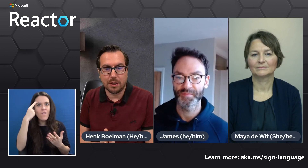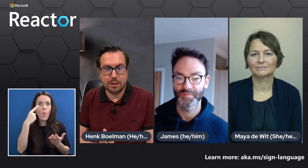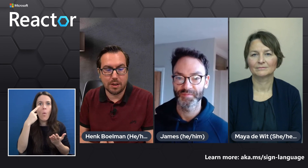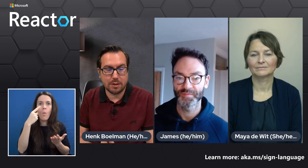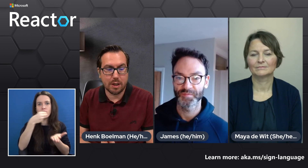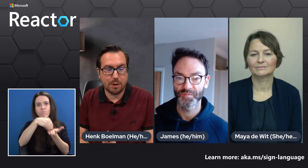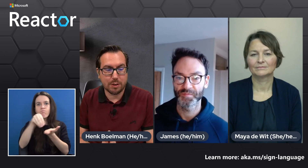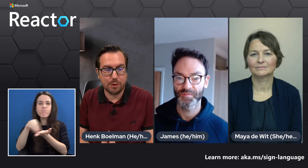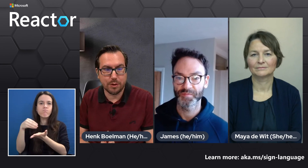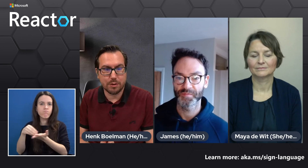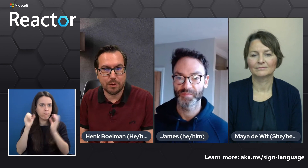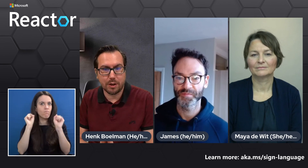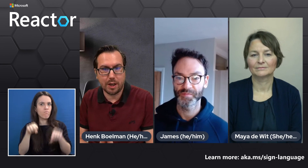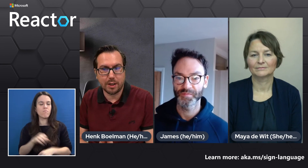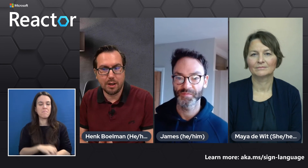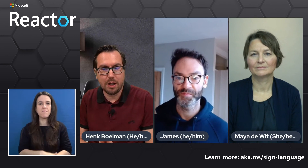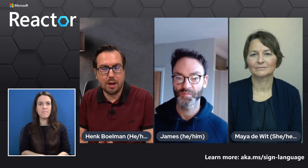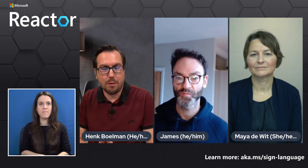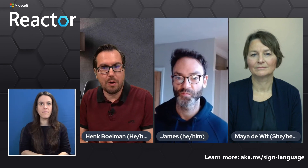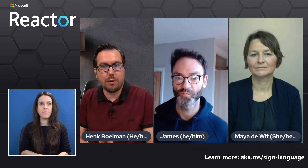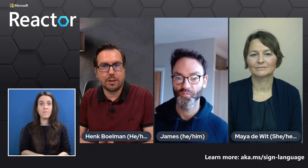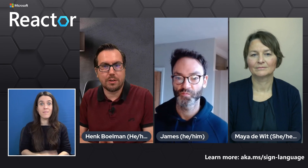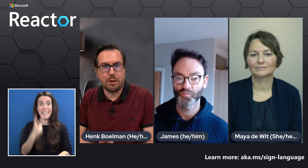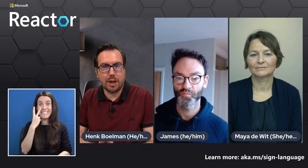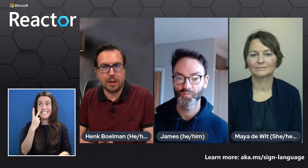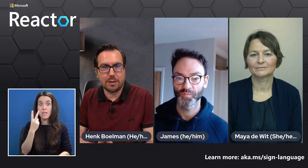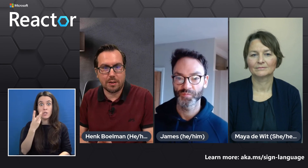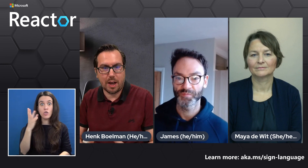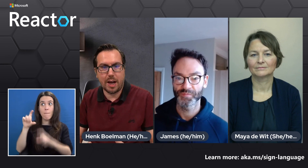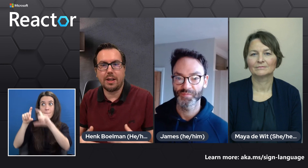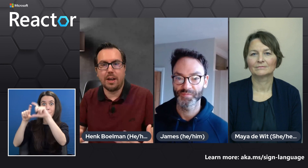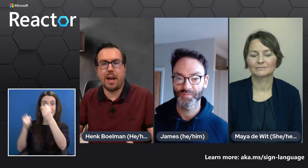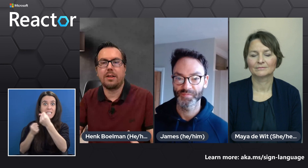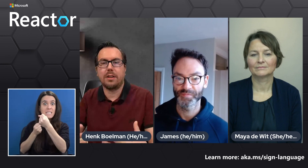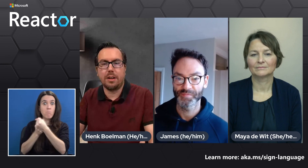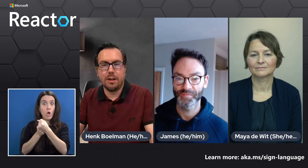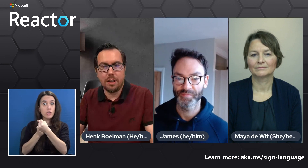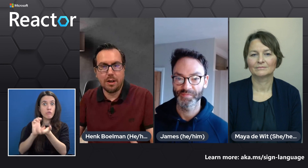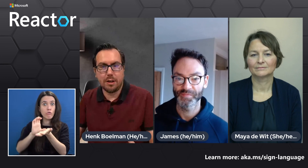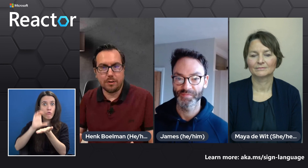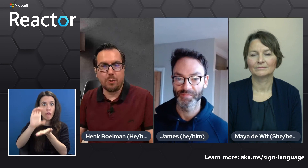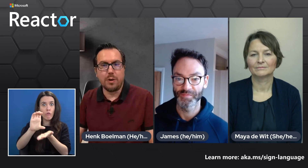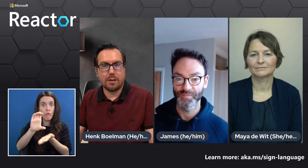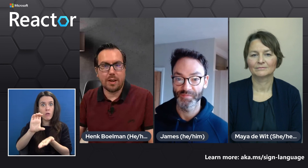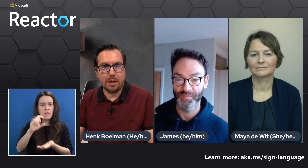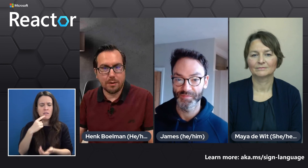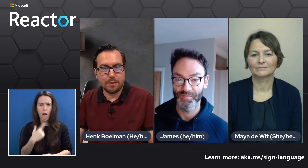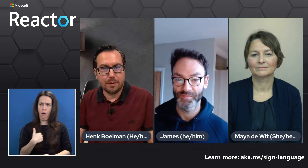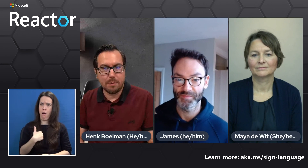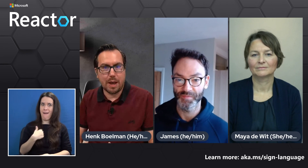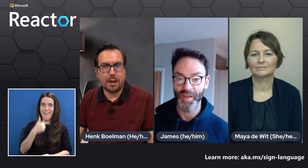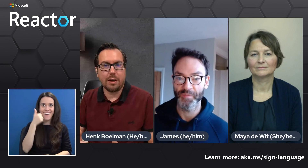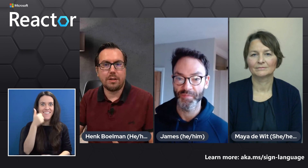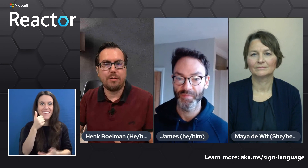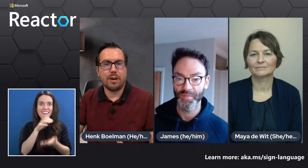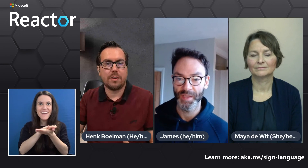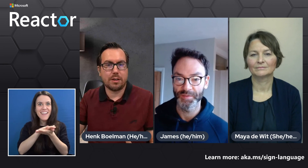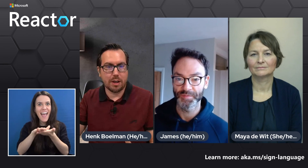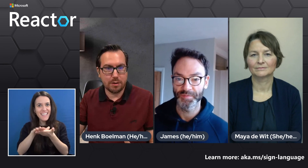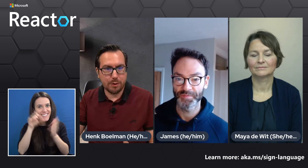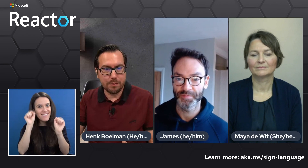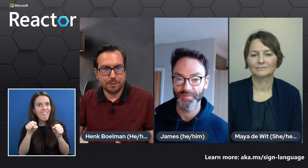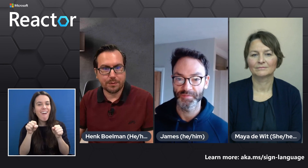noticed is that my sponsors were like, whoa, that is so nice that I can actually do that thing, making this